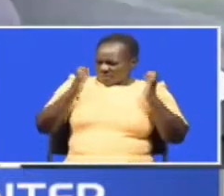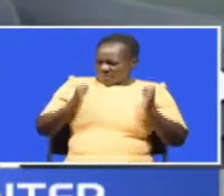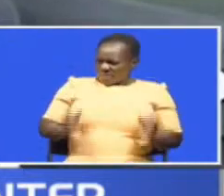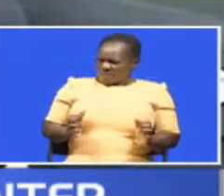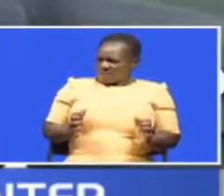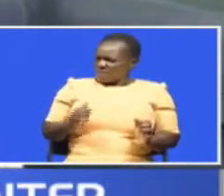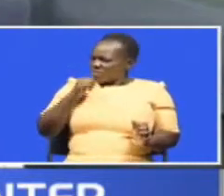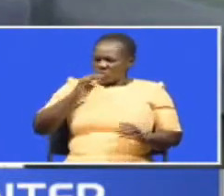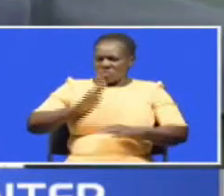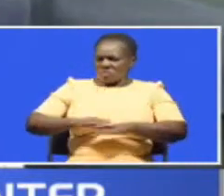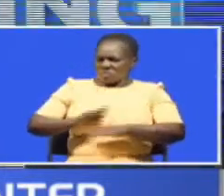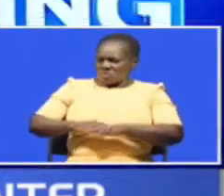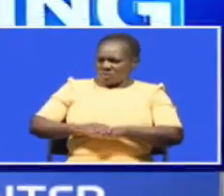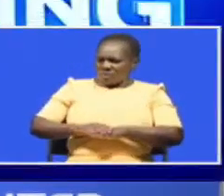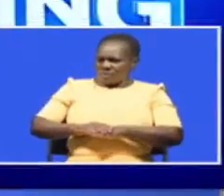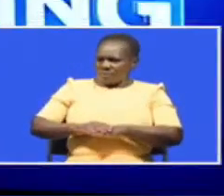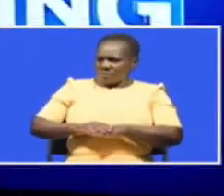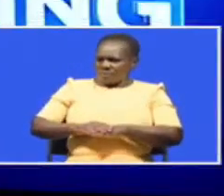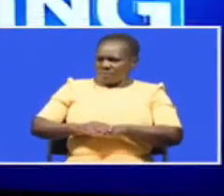integrity.